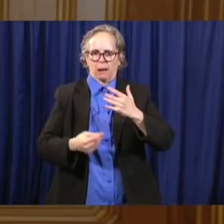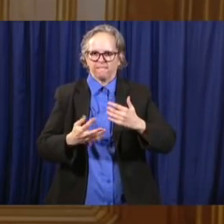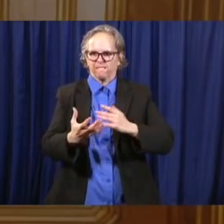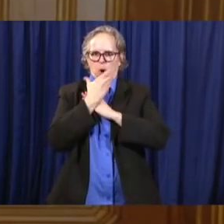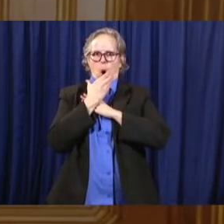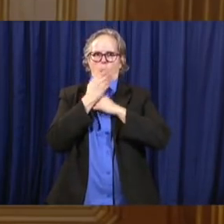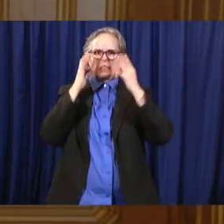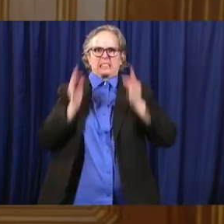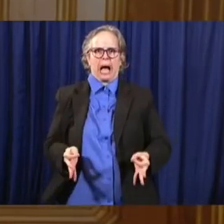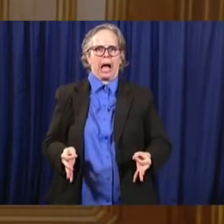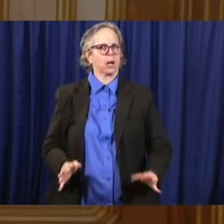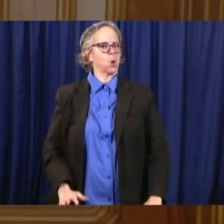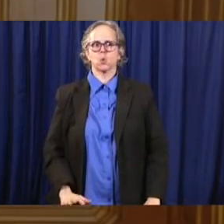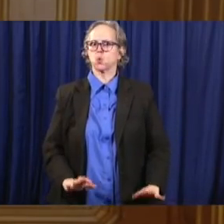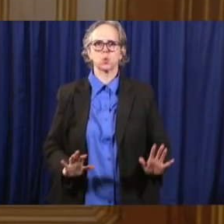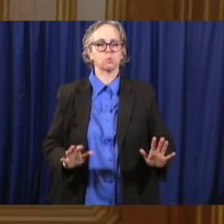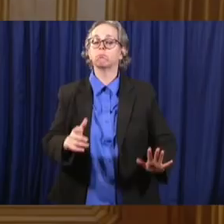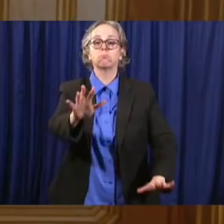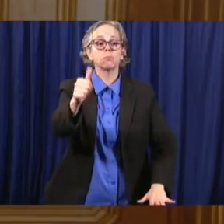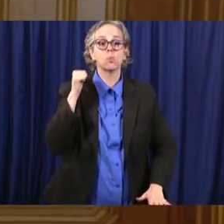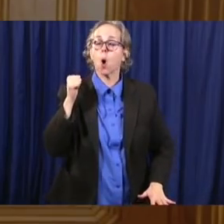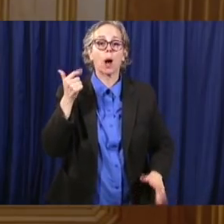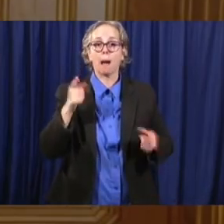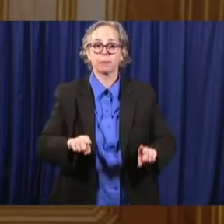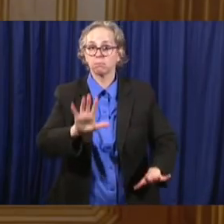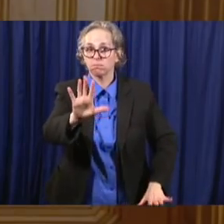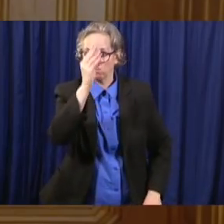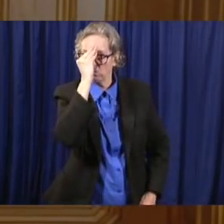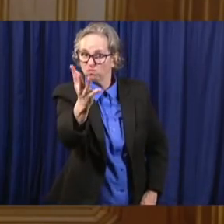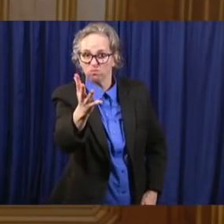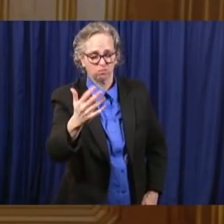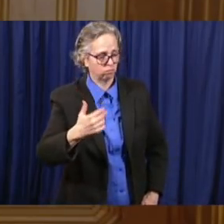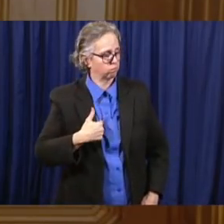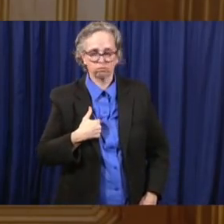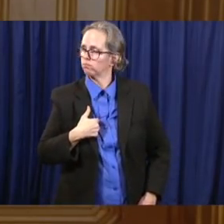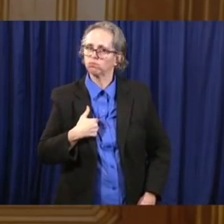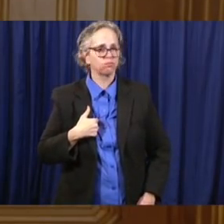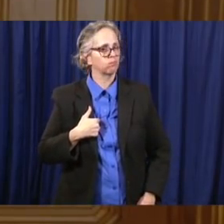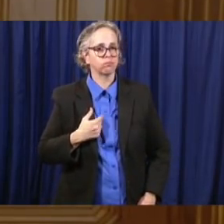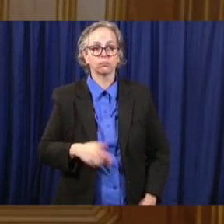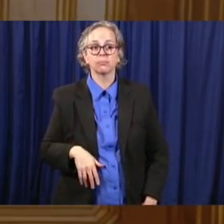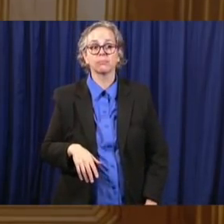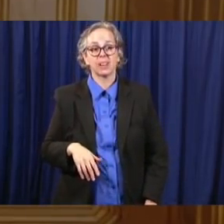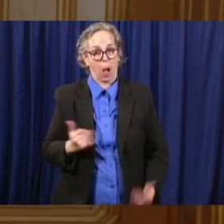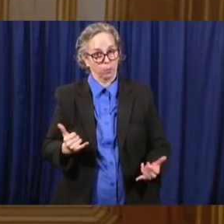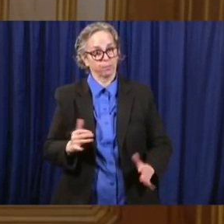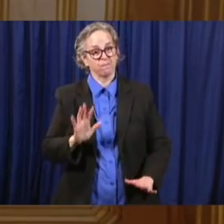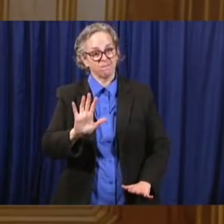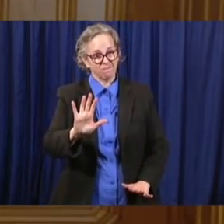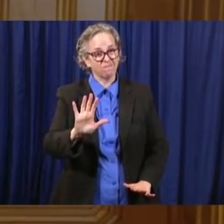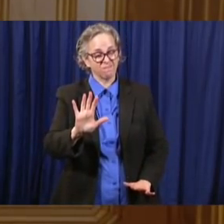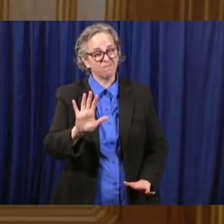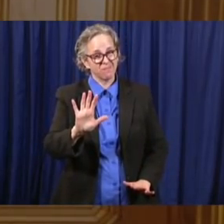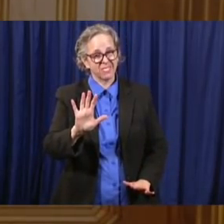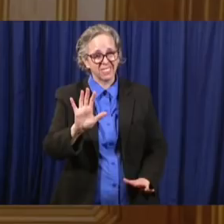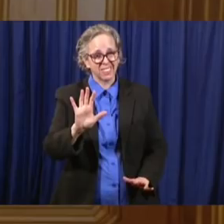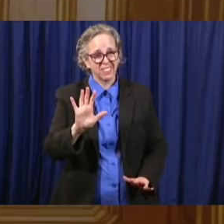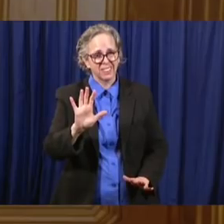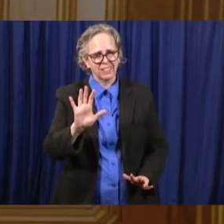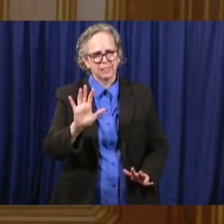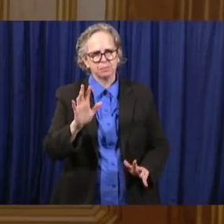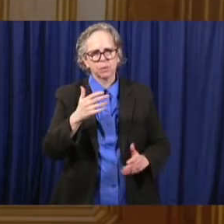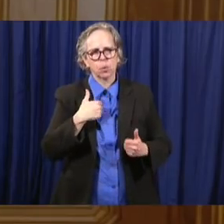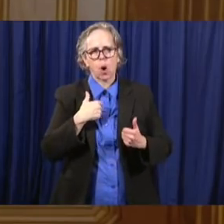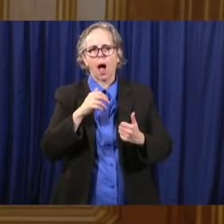mean, it's not going to happen. Now let me address exactly what you said. It is